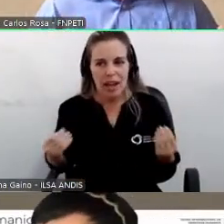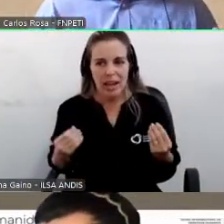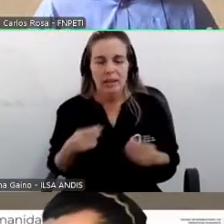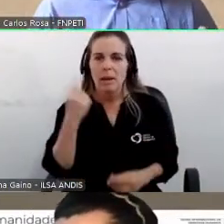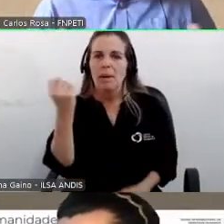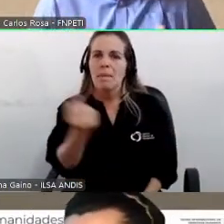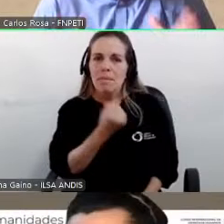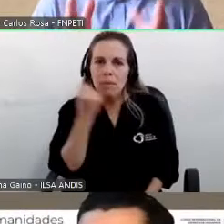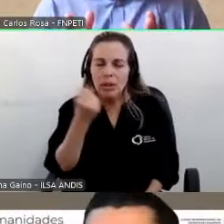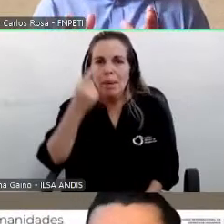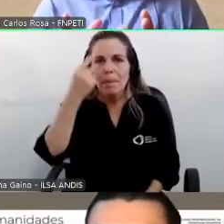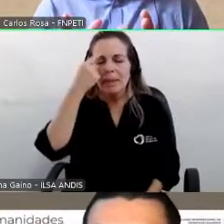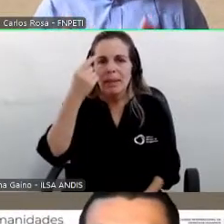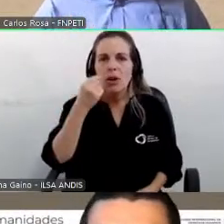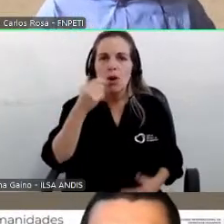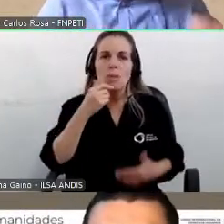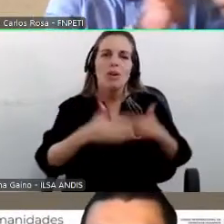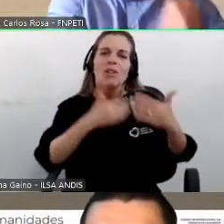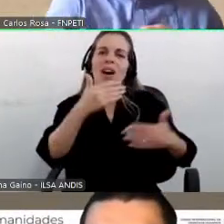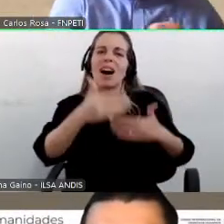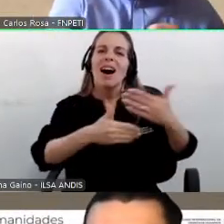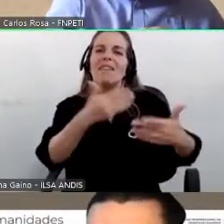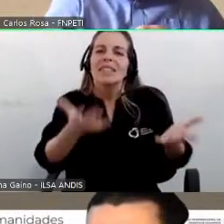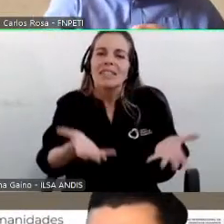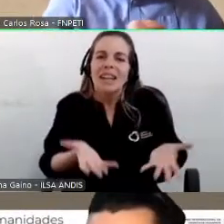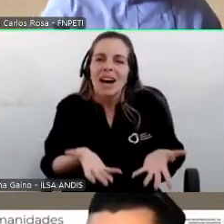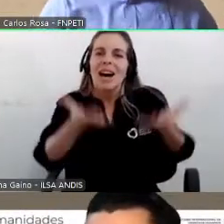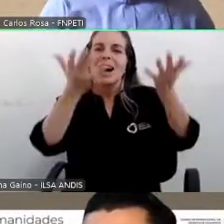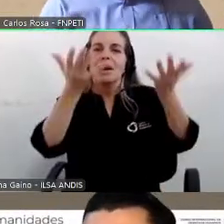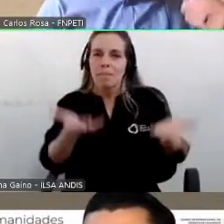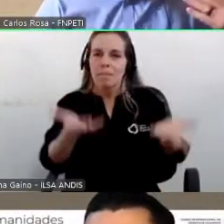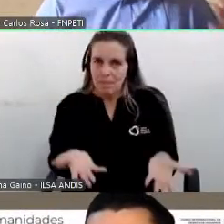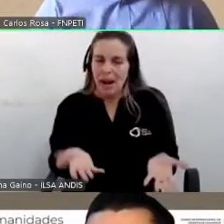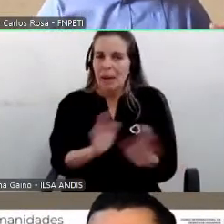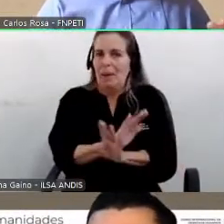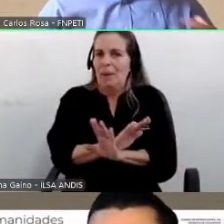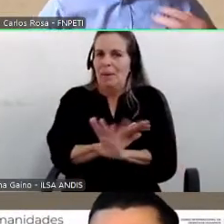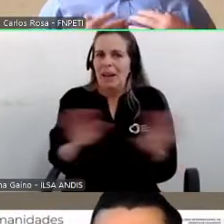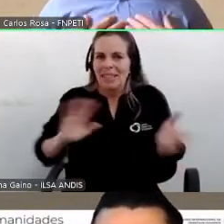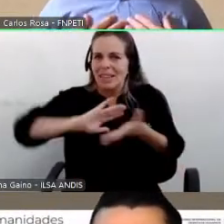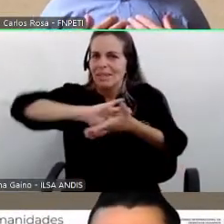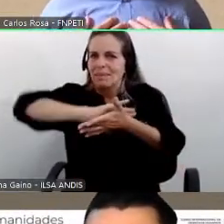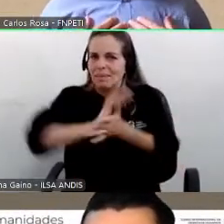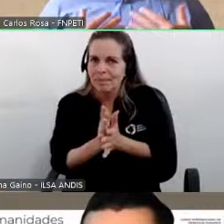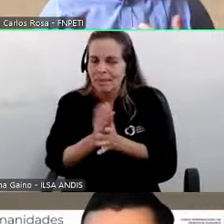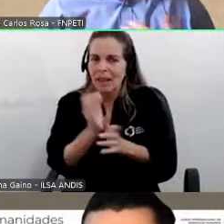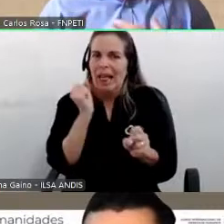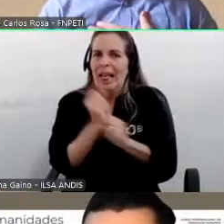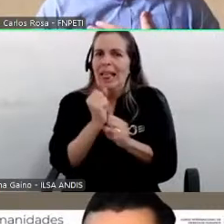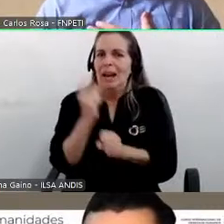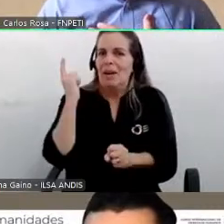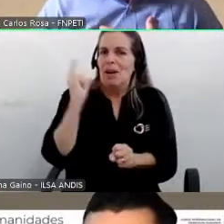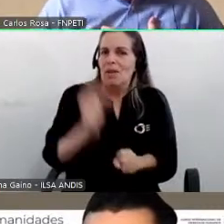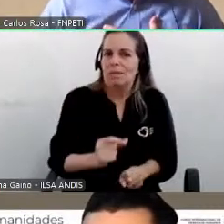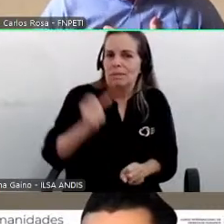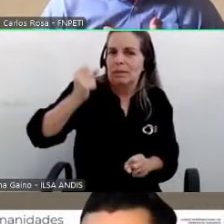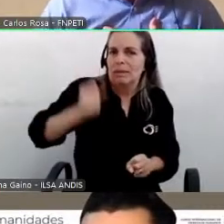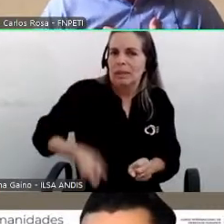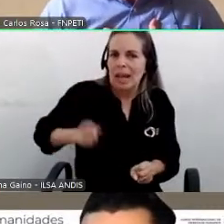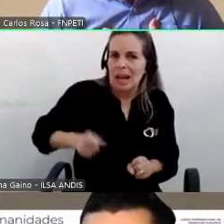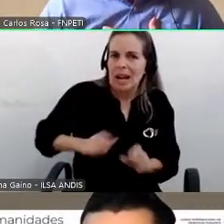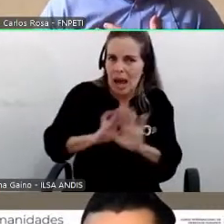We would like to see how to continue making progress to eradicate this, particularly considering